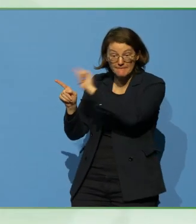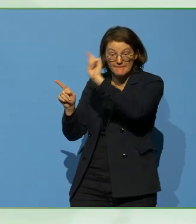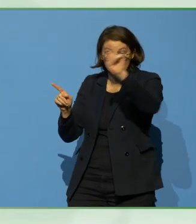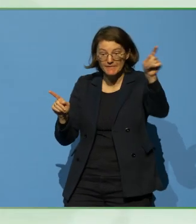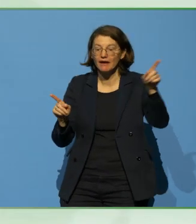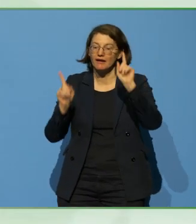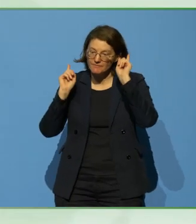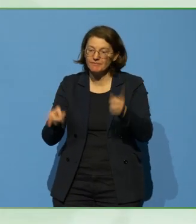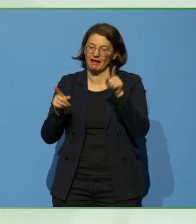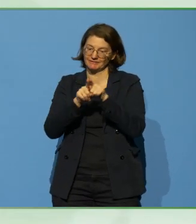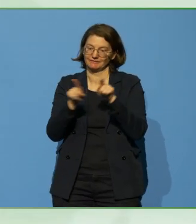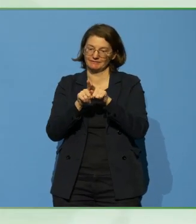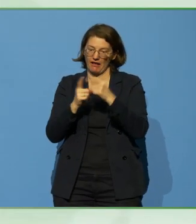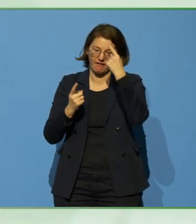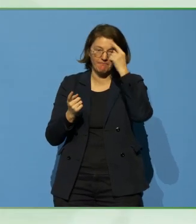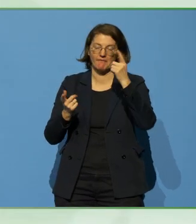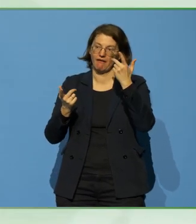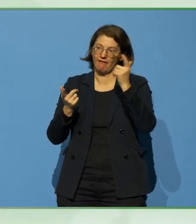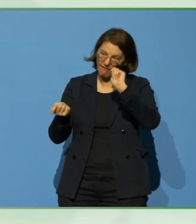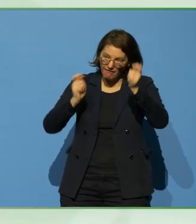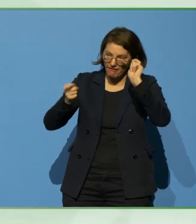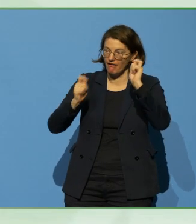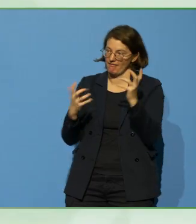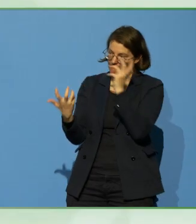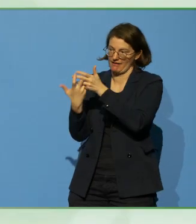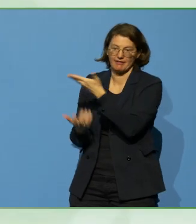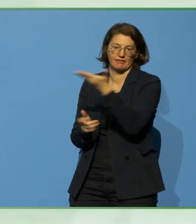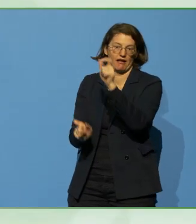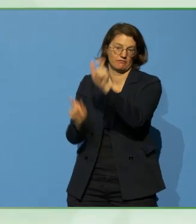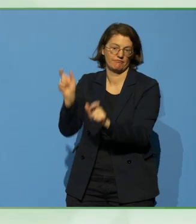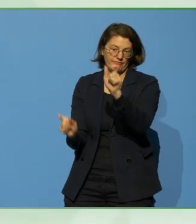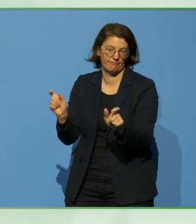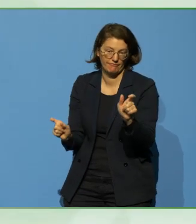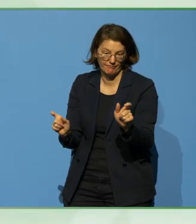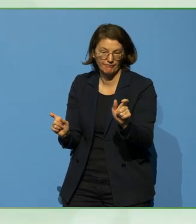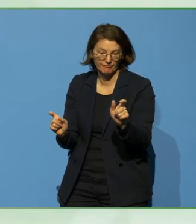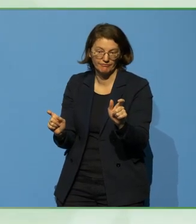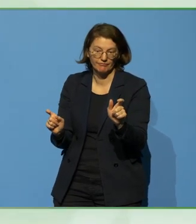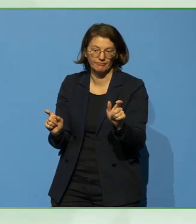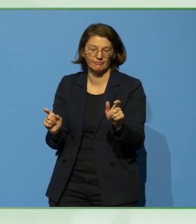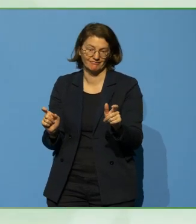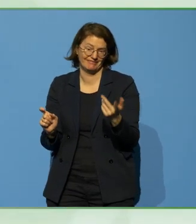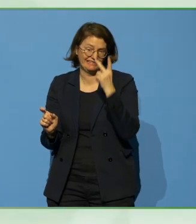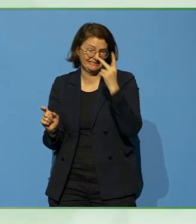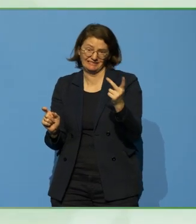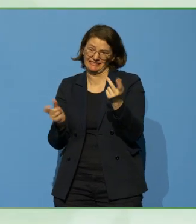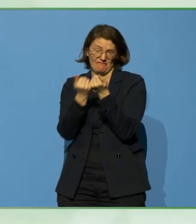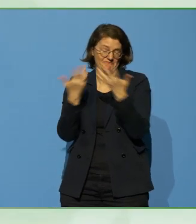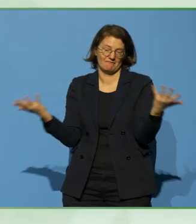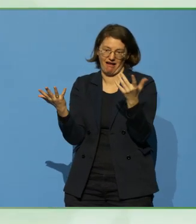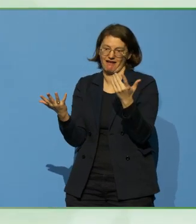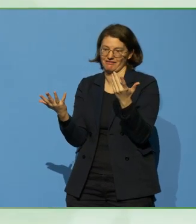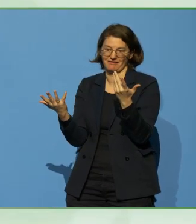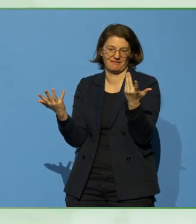at through a lot of people, through a lot of different perspectives, and need to be assessed